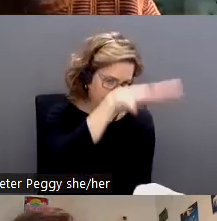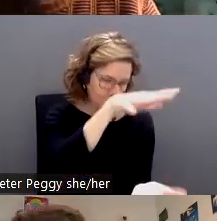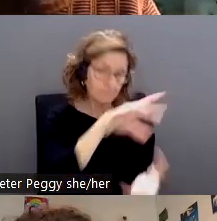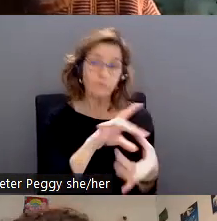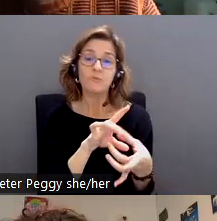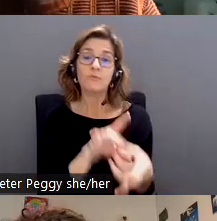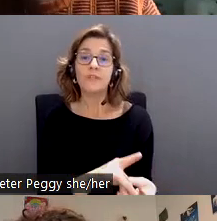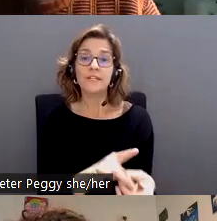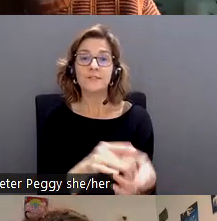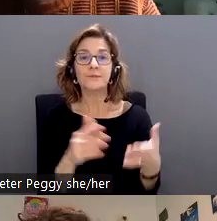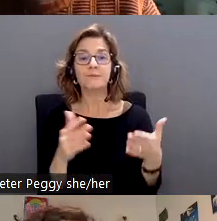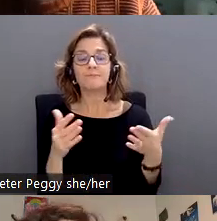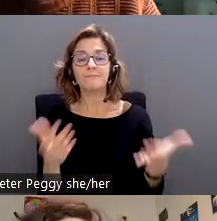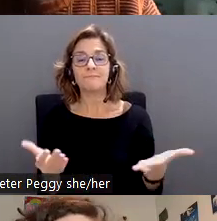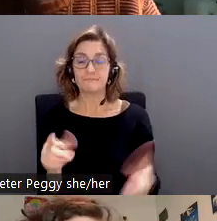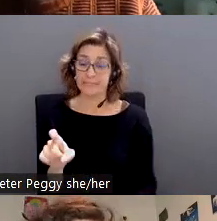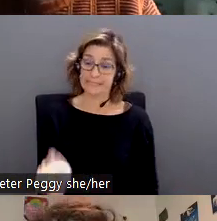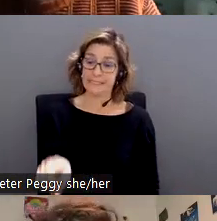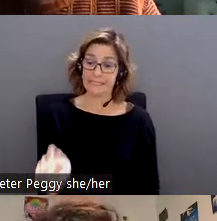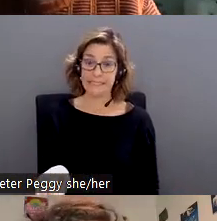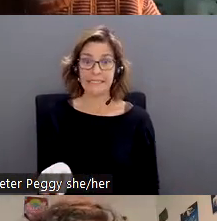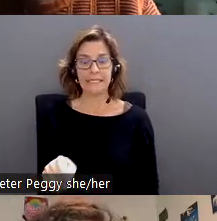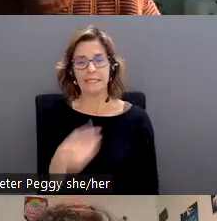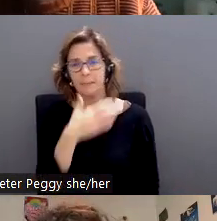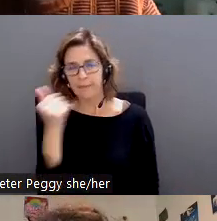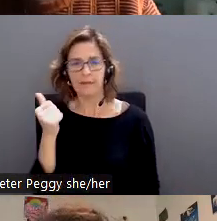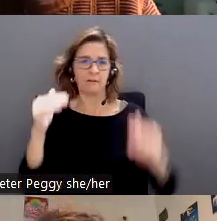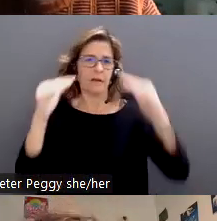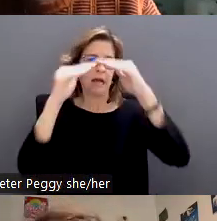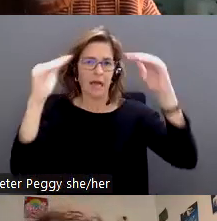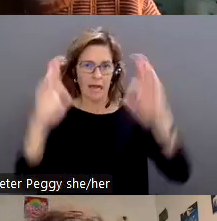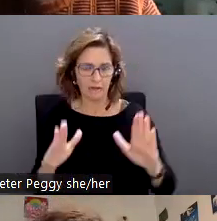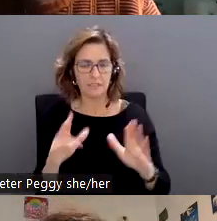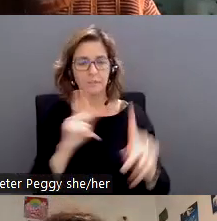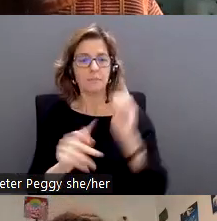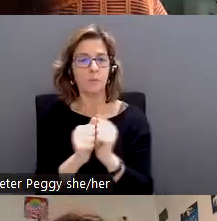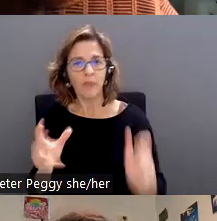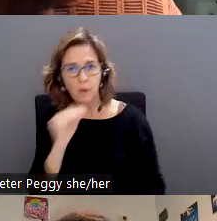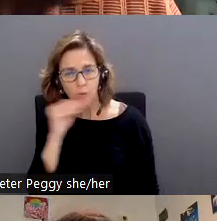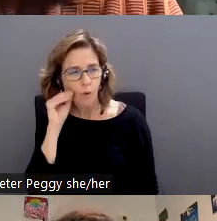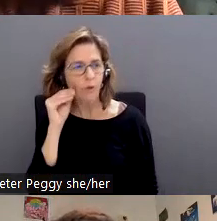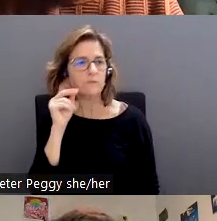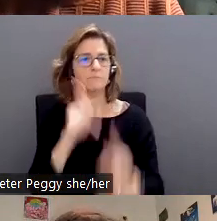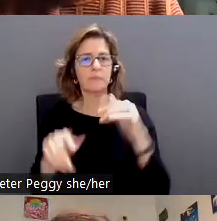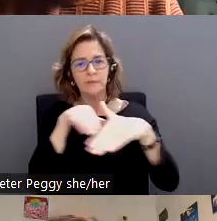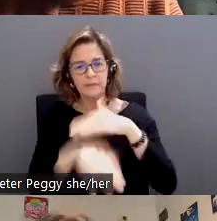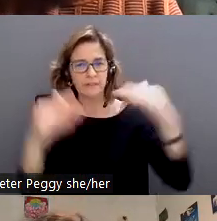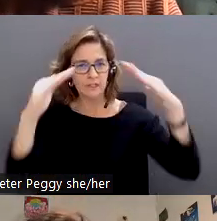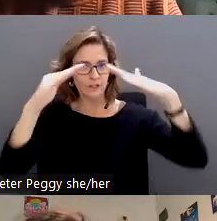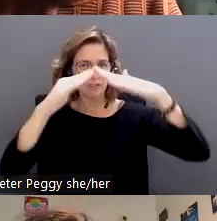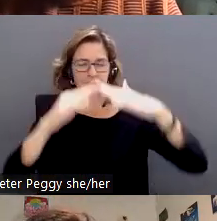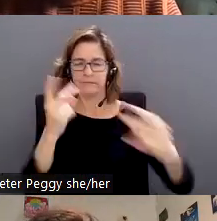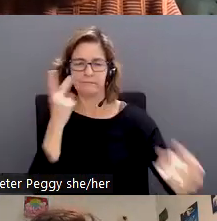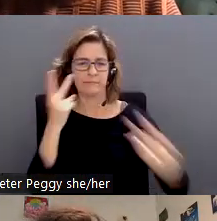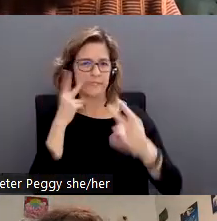around, you know, the needs of homeless individuals, of people accessing shelter services. And what ends up happening is